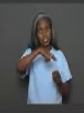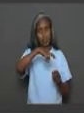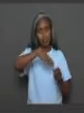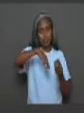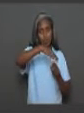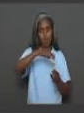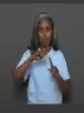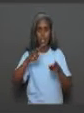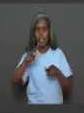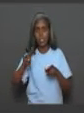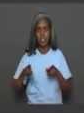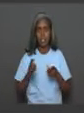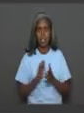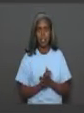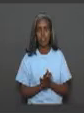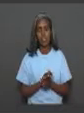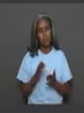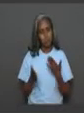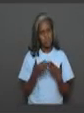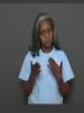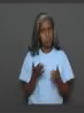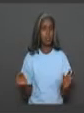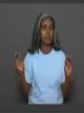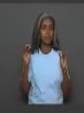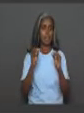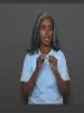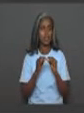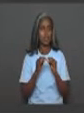bounded by the curve, we simply add